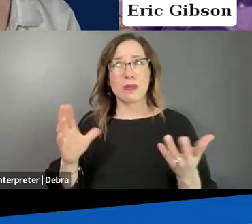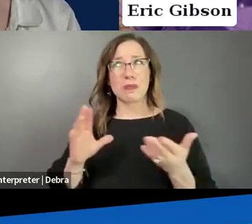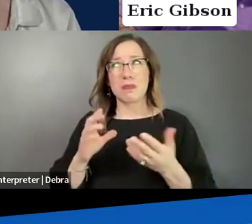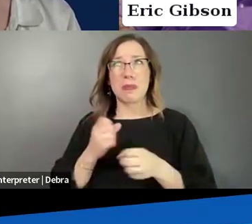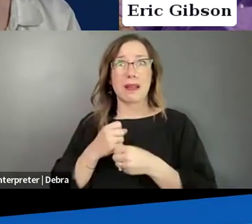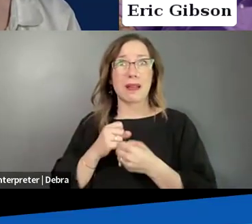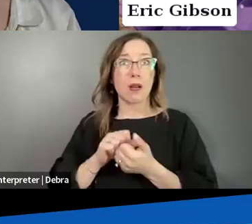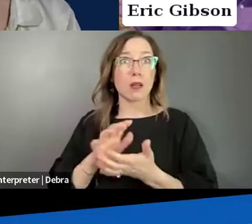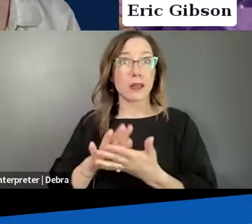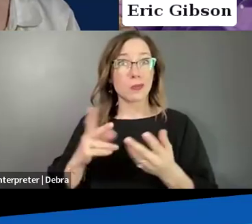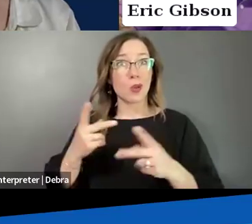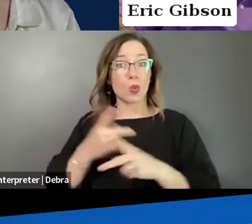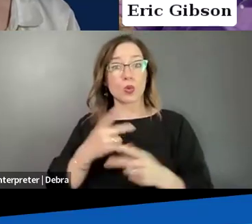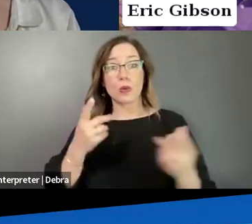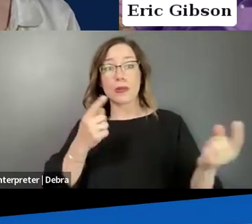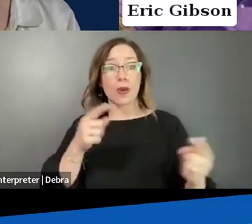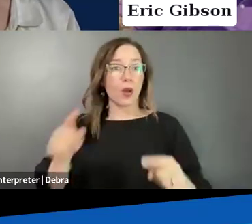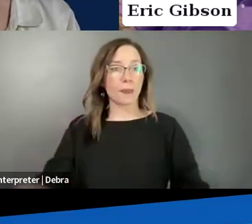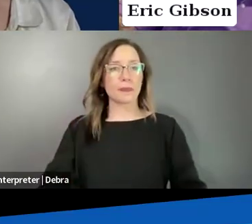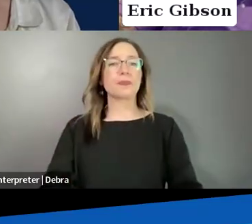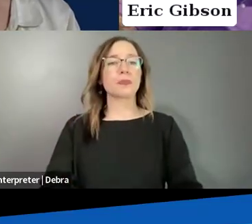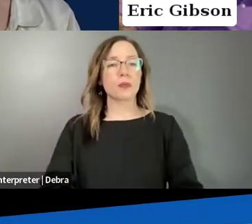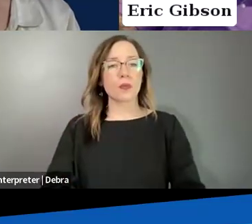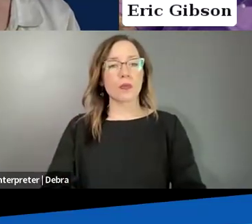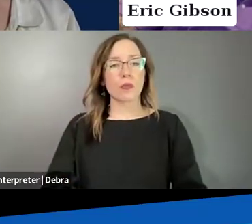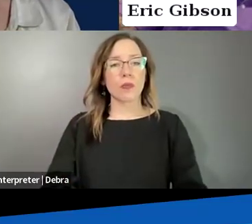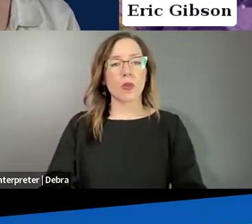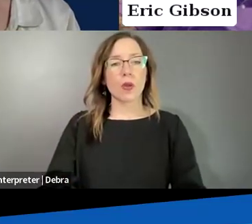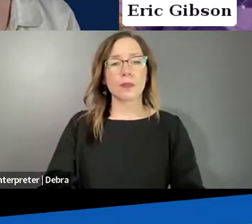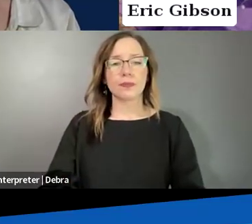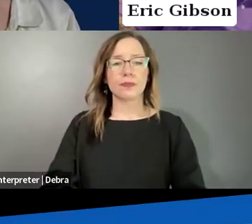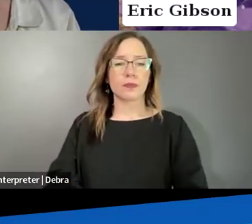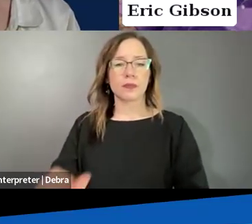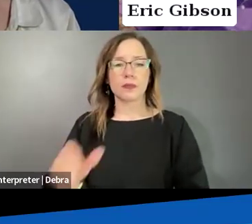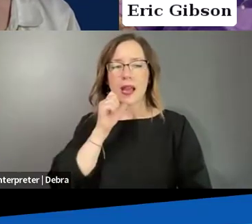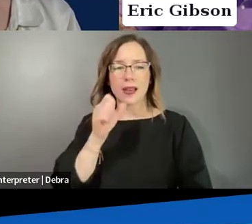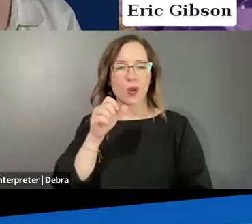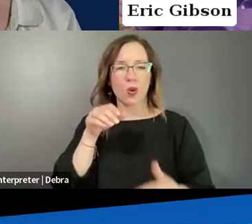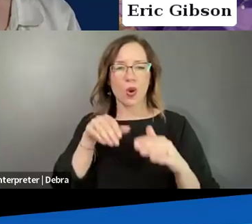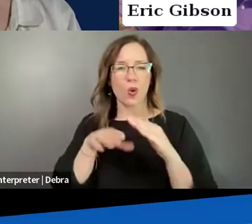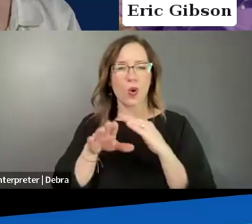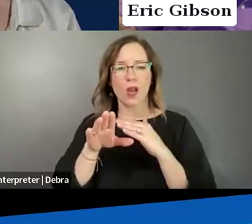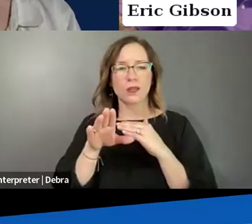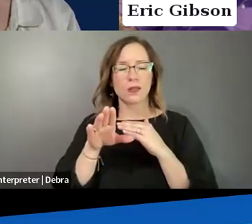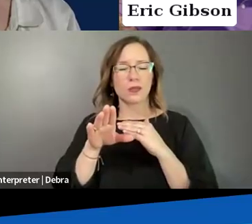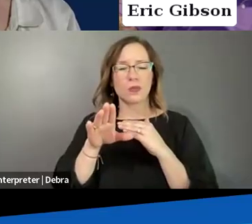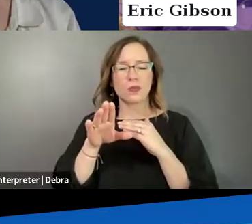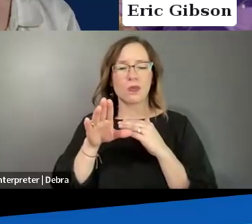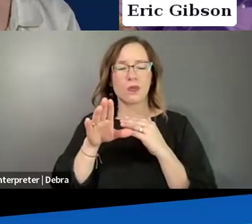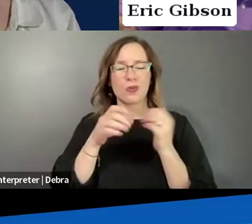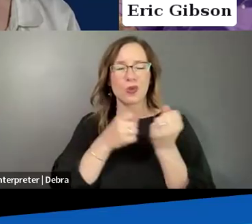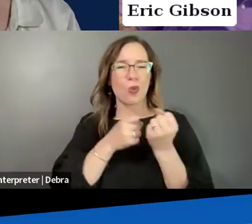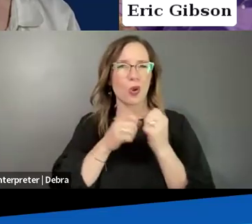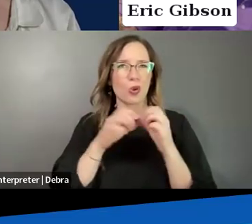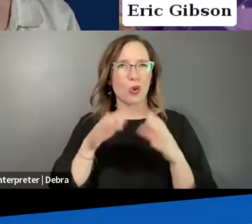don't know what's going on. So then and I don't go on Facebook. I don't really go to support groups and